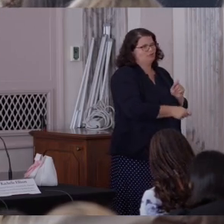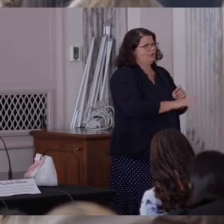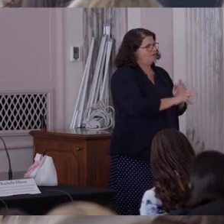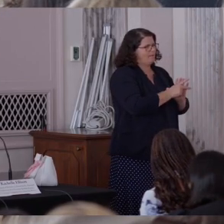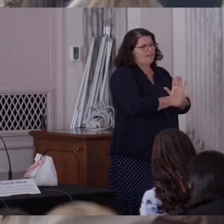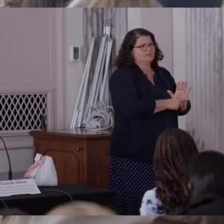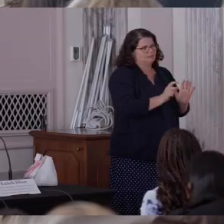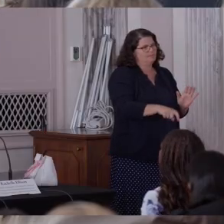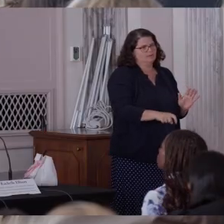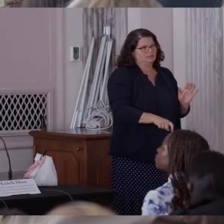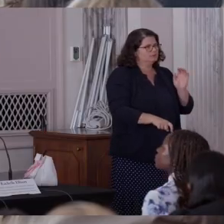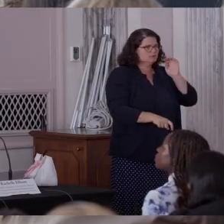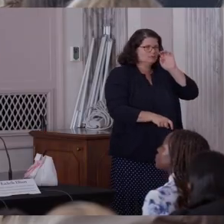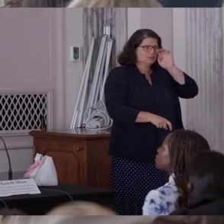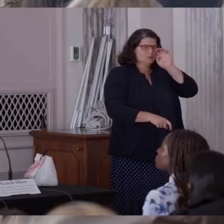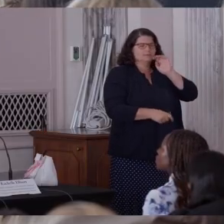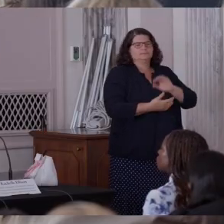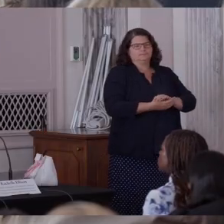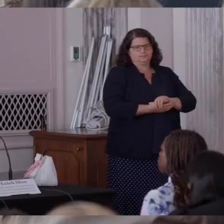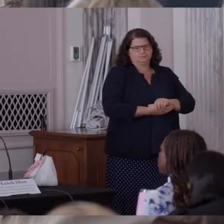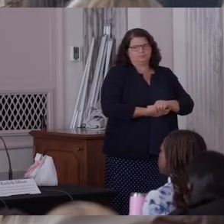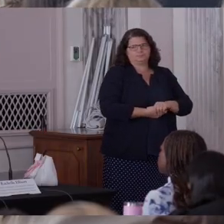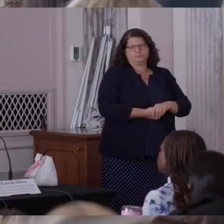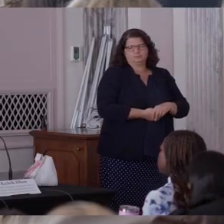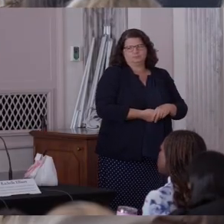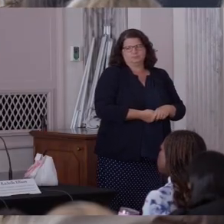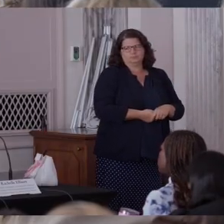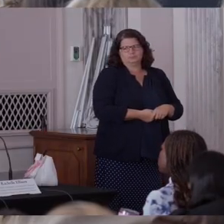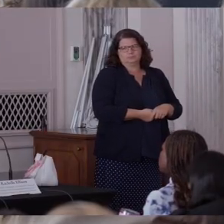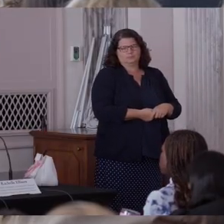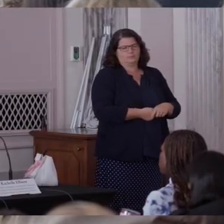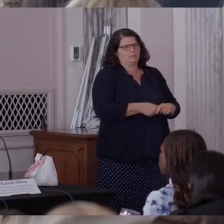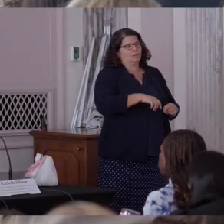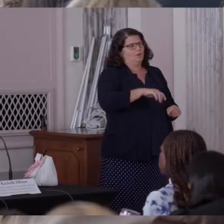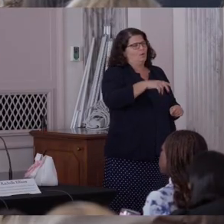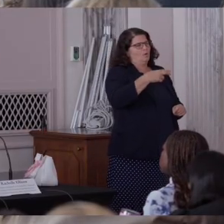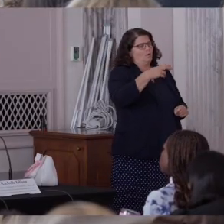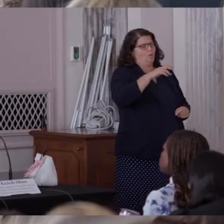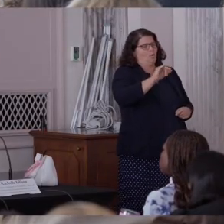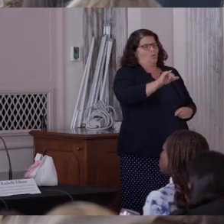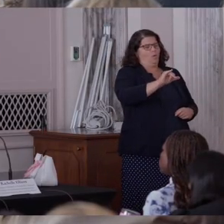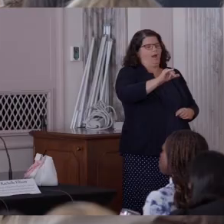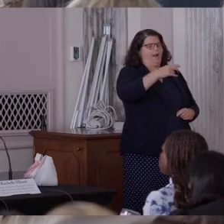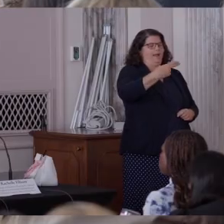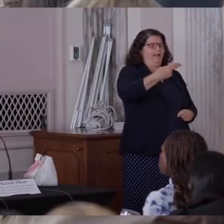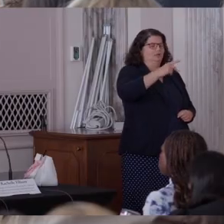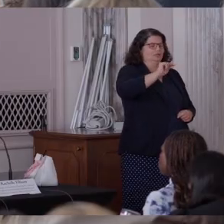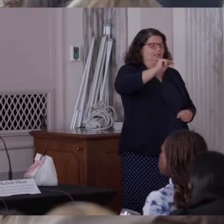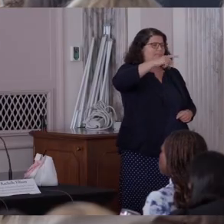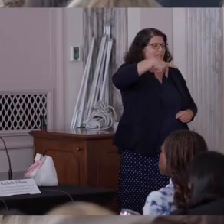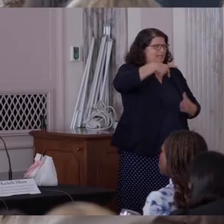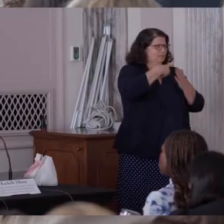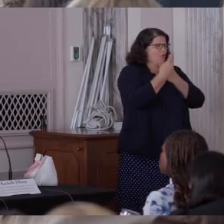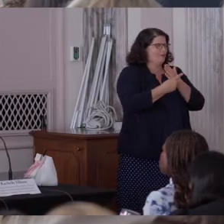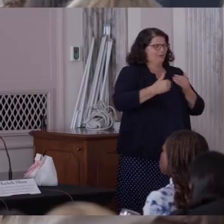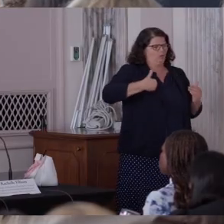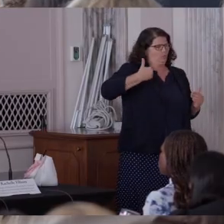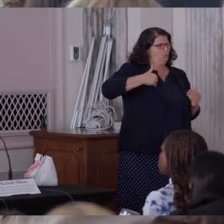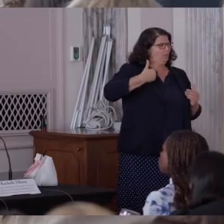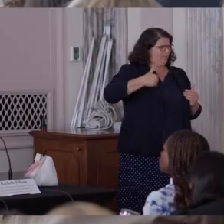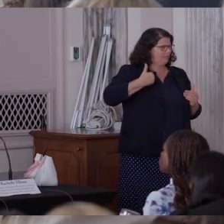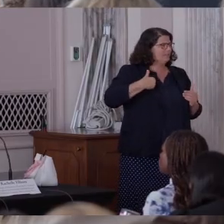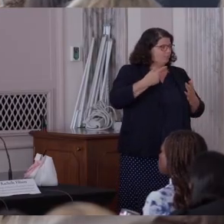also have changes in the YHDP program. That's the program for youth that has been